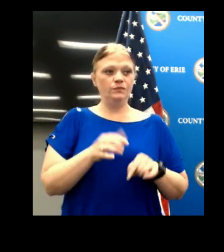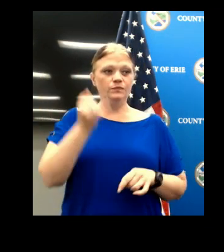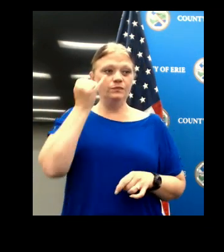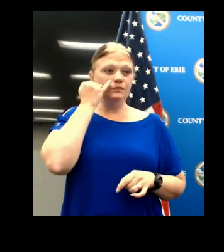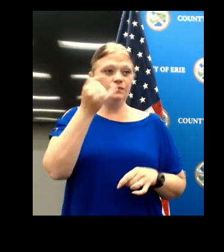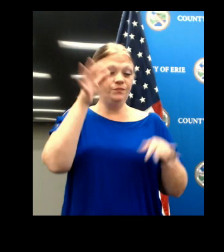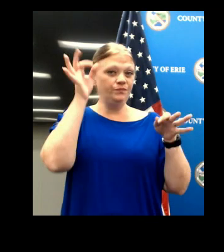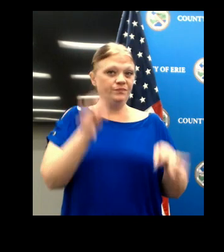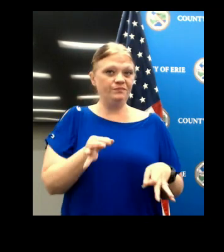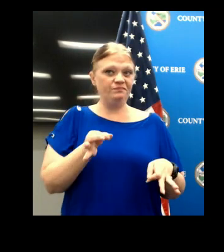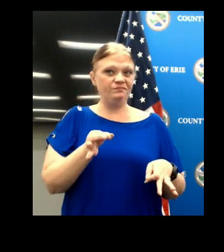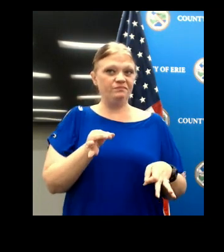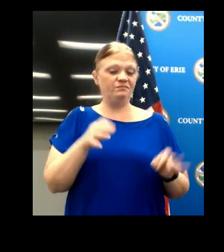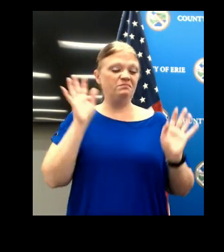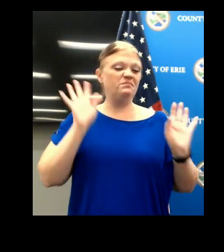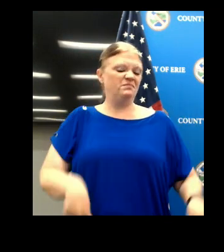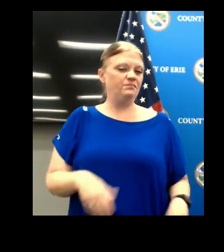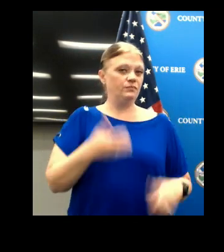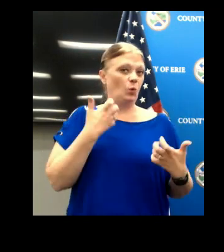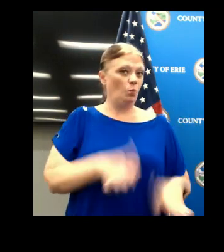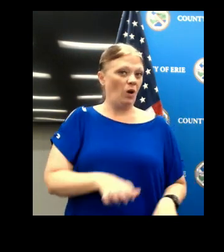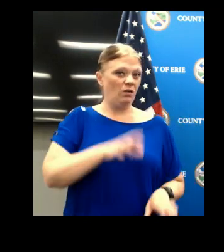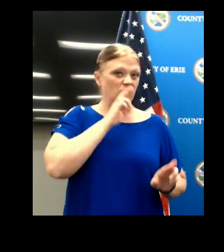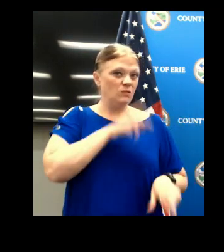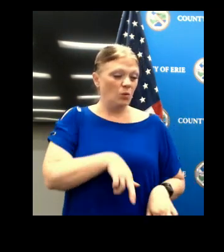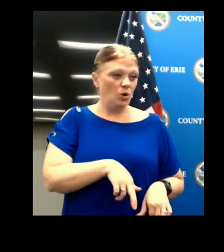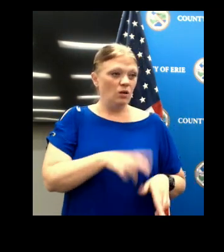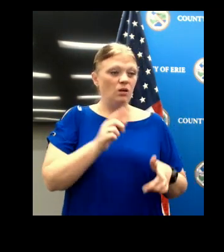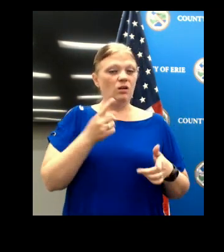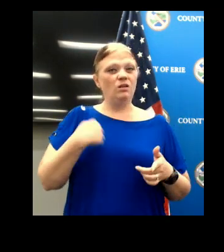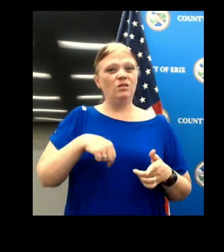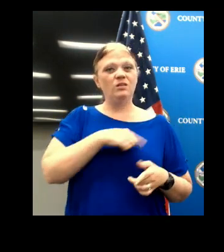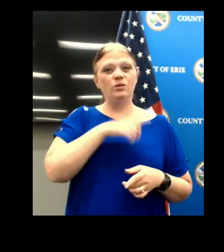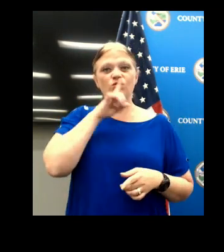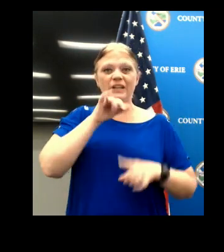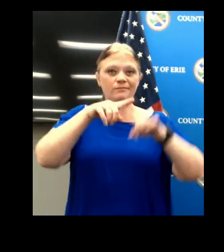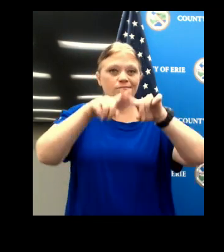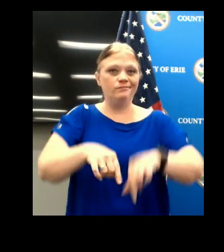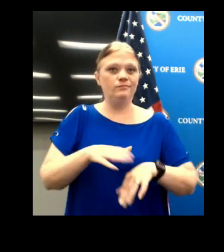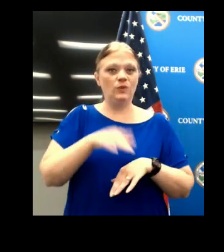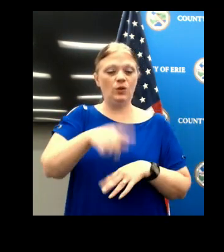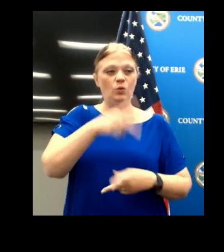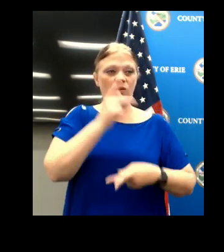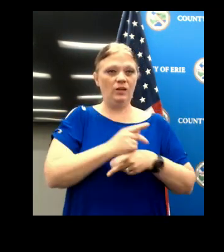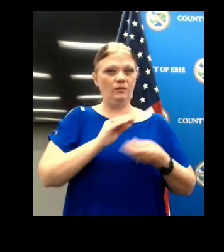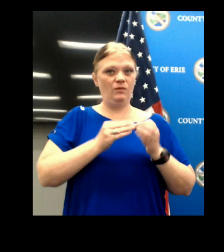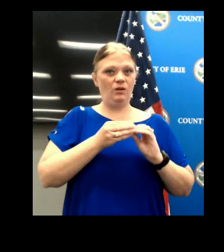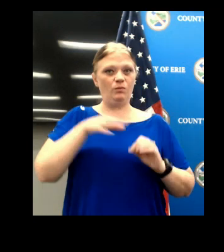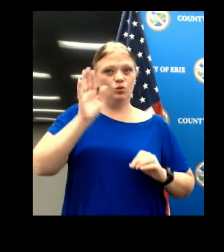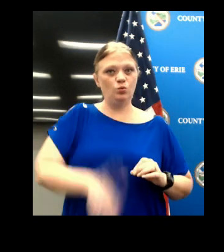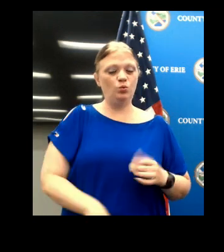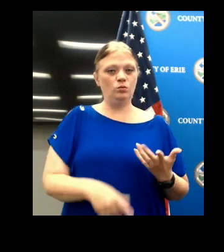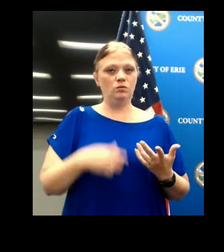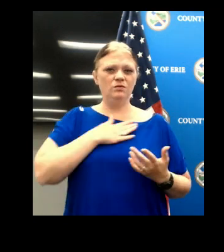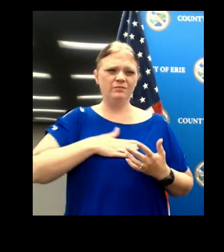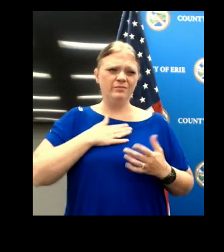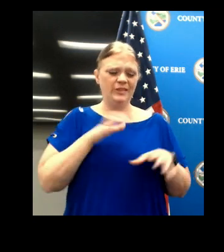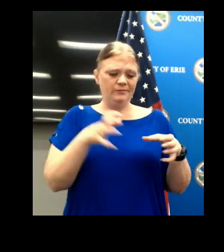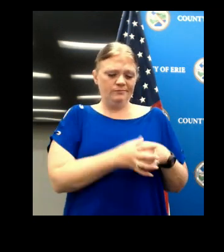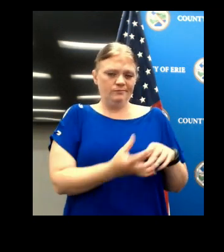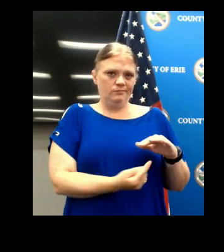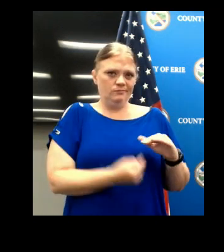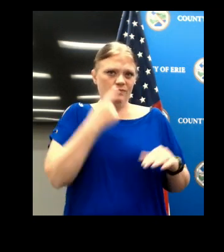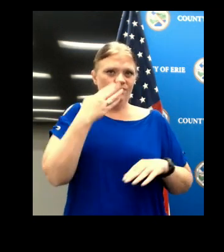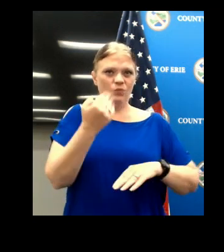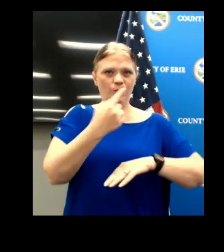decide not to report yourself, still we really are counting on you to help keep our numbers down. So please quarantine for 14